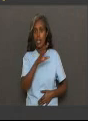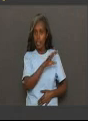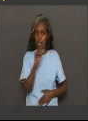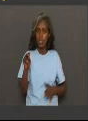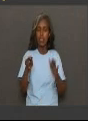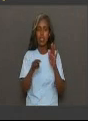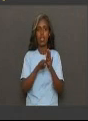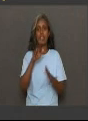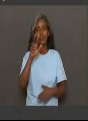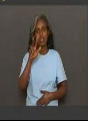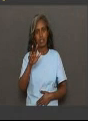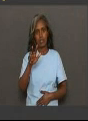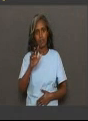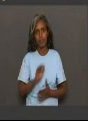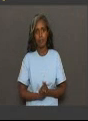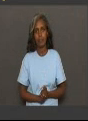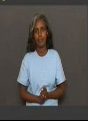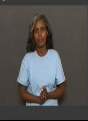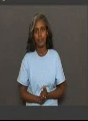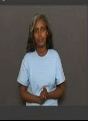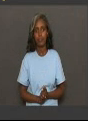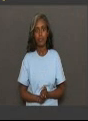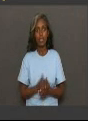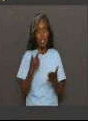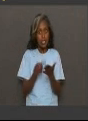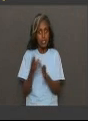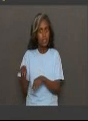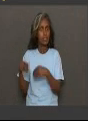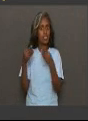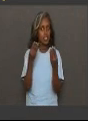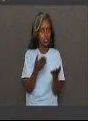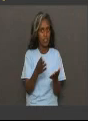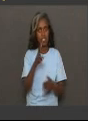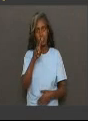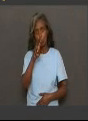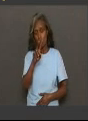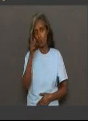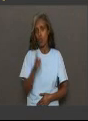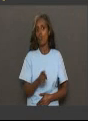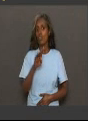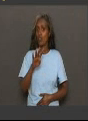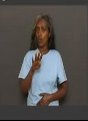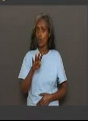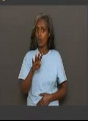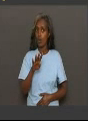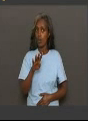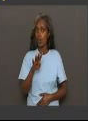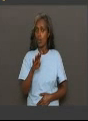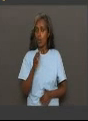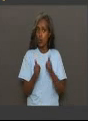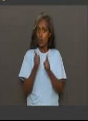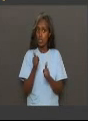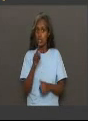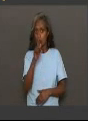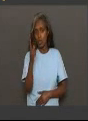and -3. This gives us 2 over 4, which